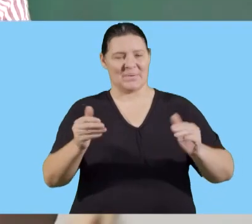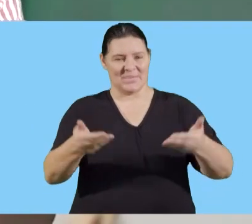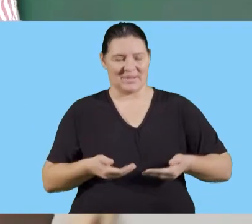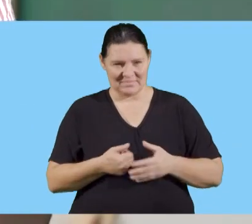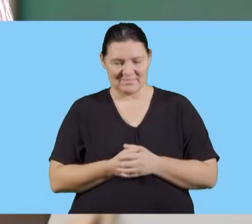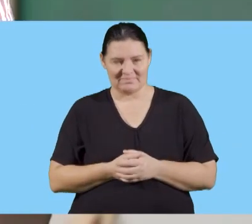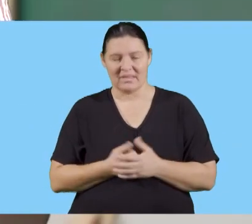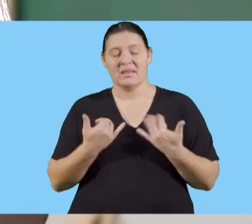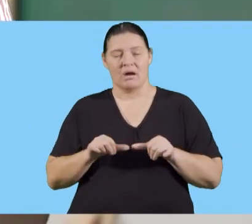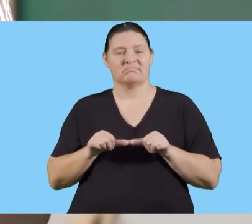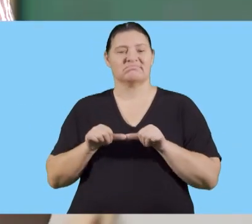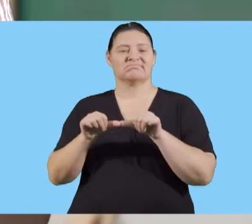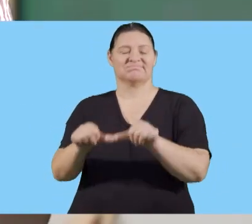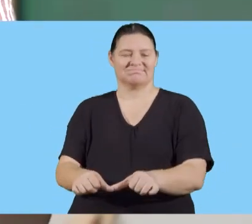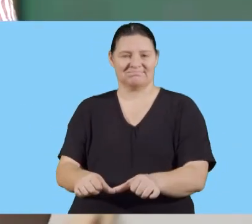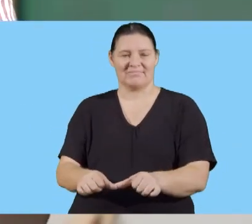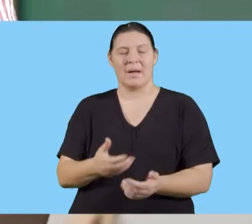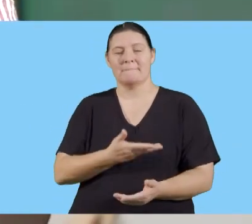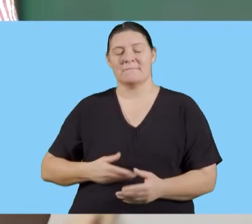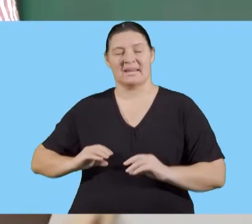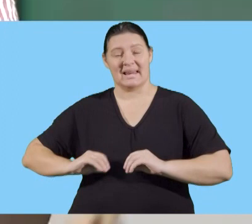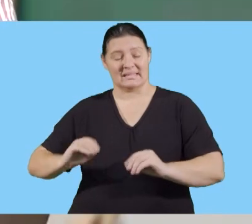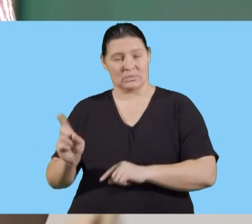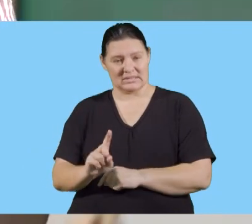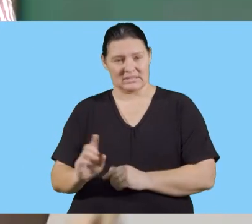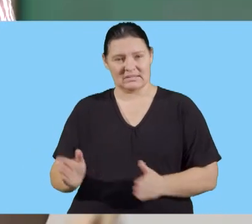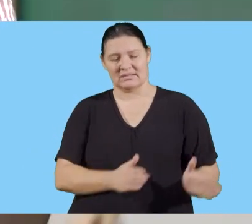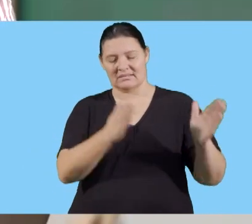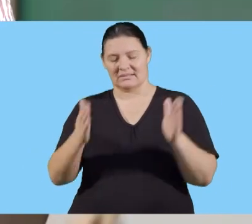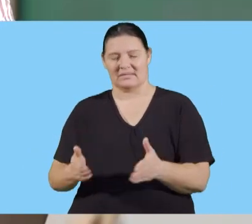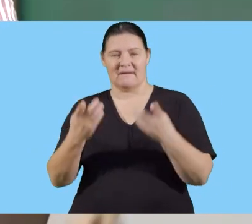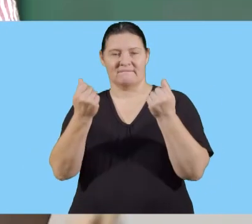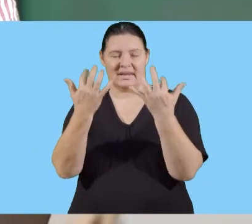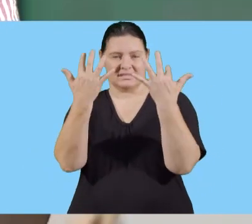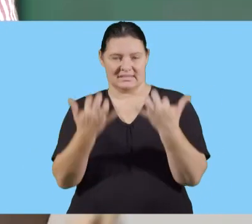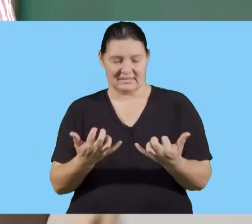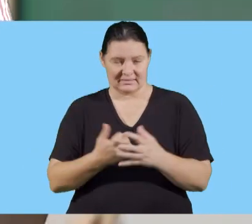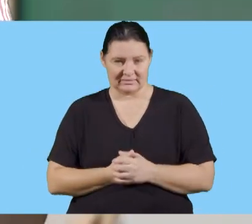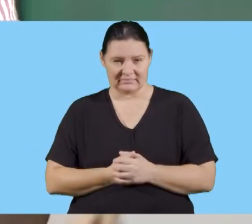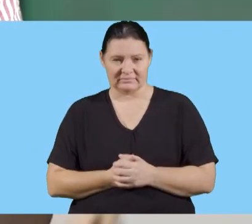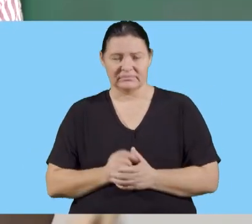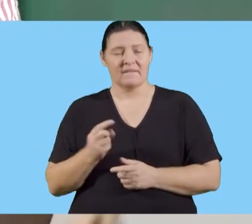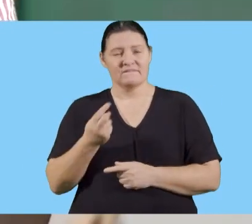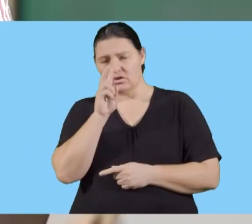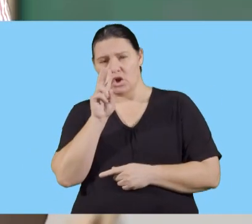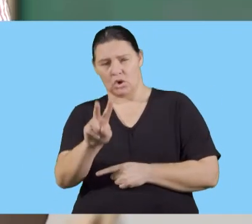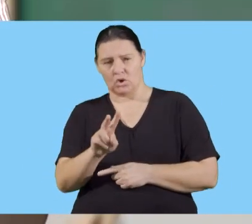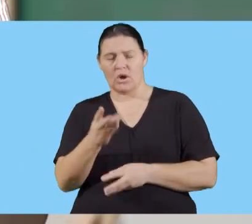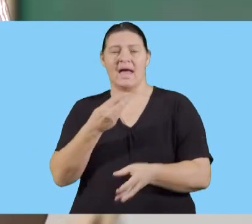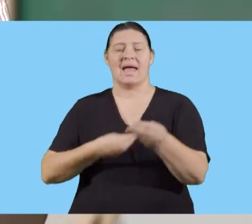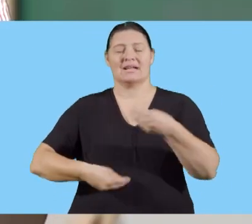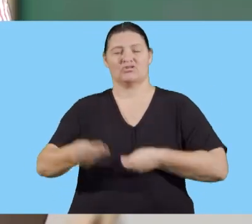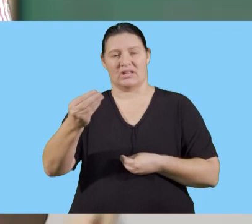Welcome back from the ad break, and let's move on to the next part of our lesson, and that is finance. So the first part that we are going to look at